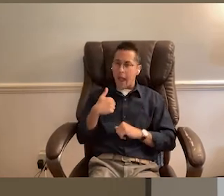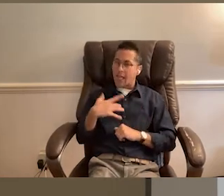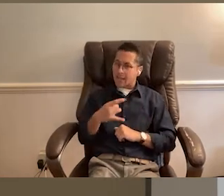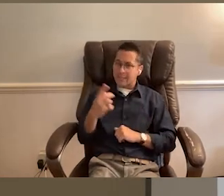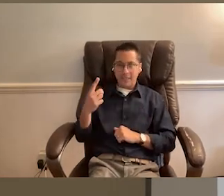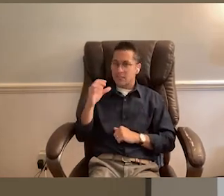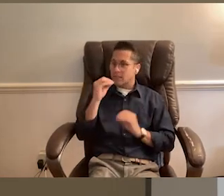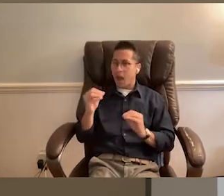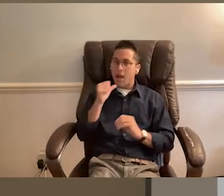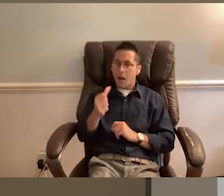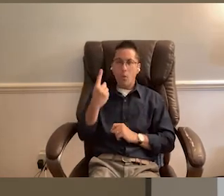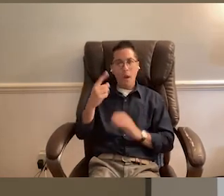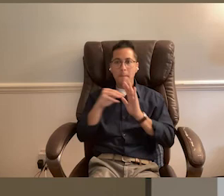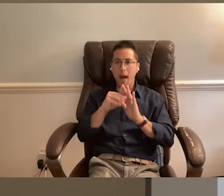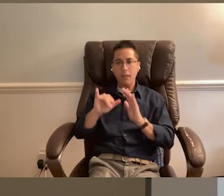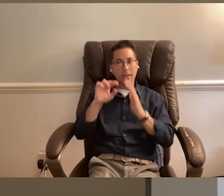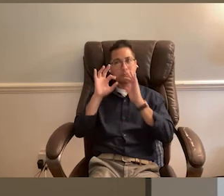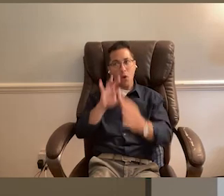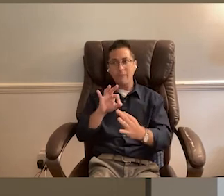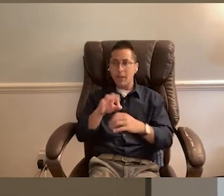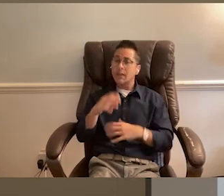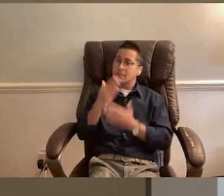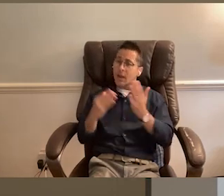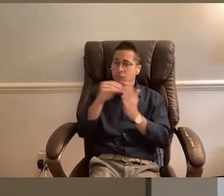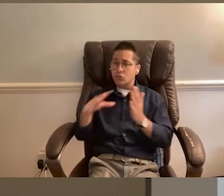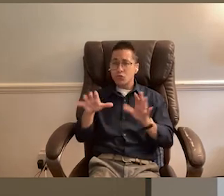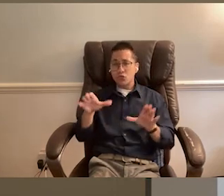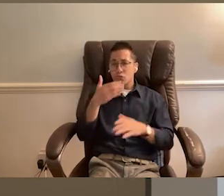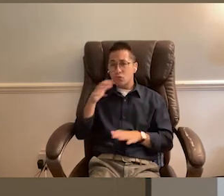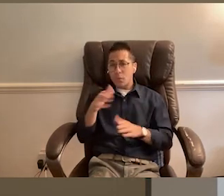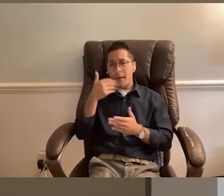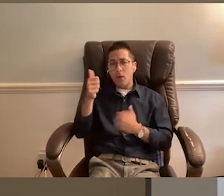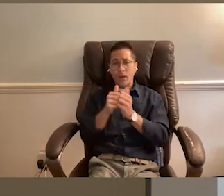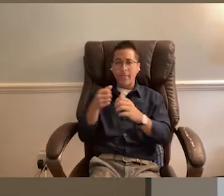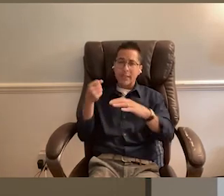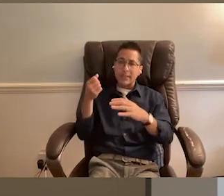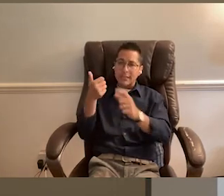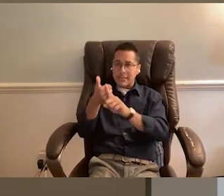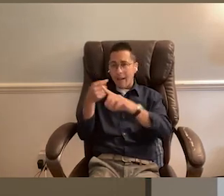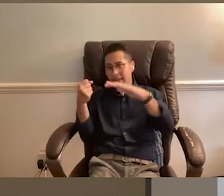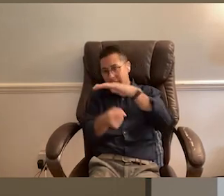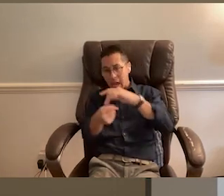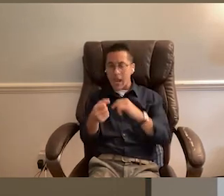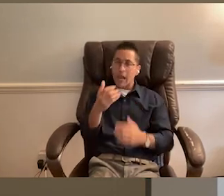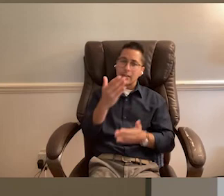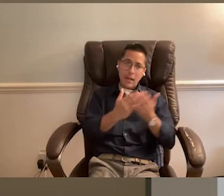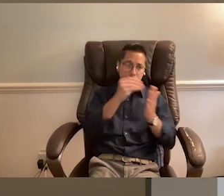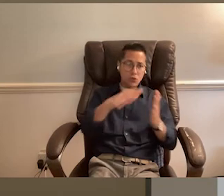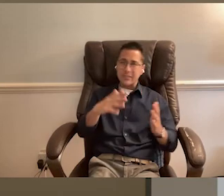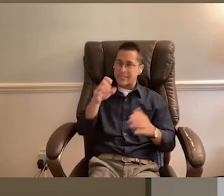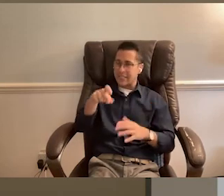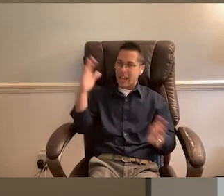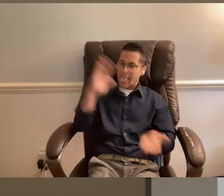an office like right on campus. We're in the education building. Okay, so is this similar to a lot of the programs that have been popping up, like usually called autism support